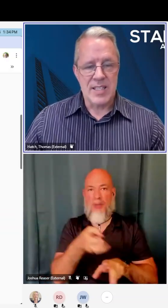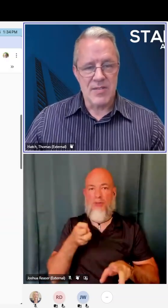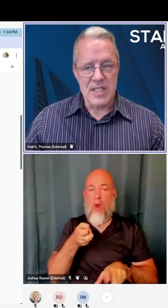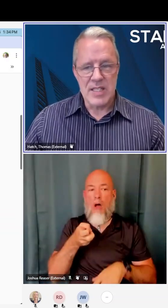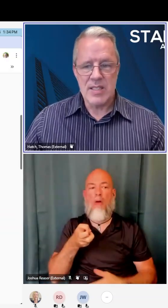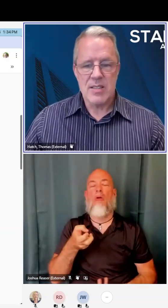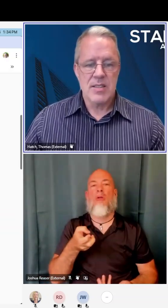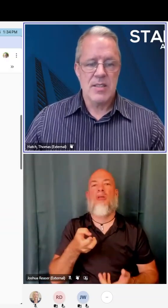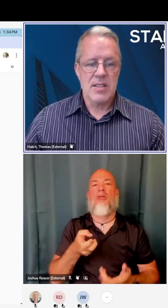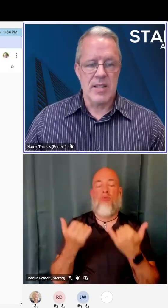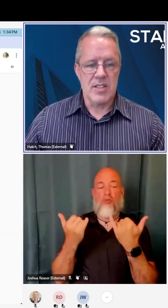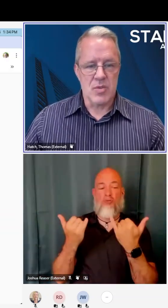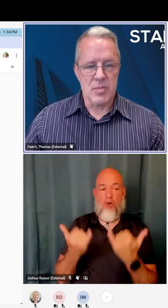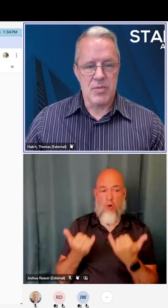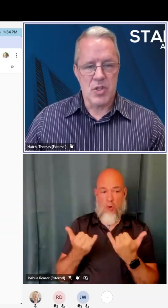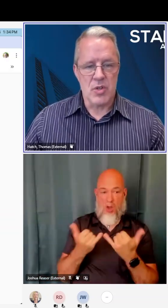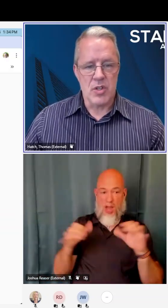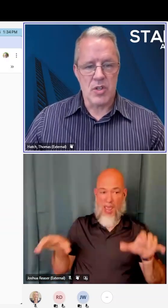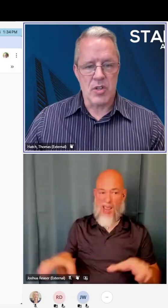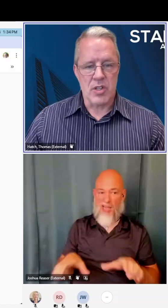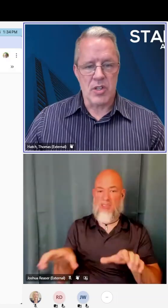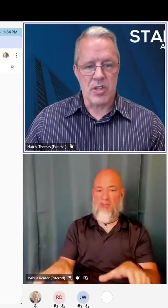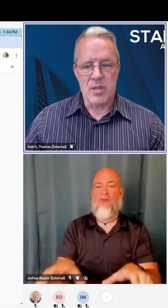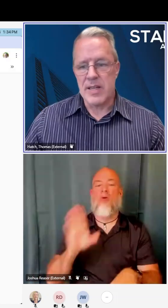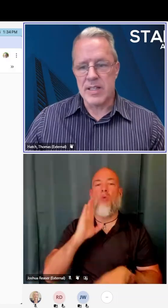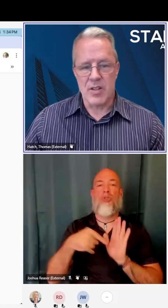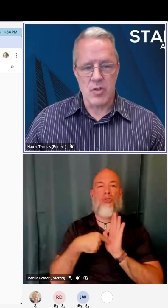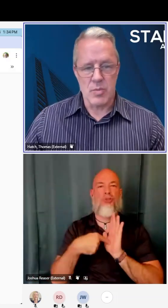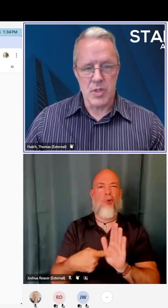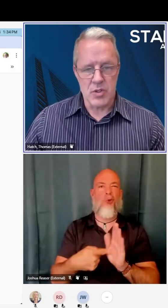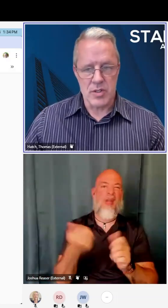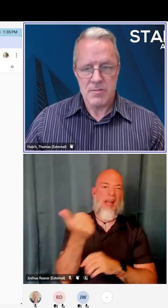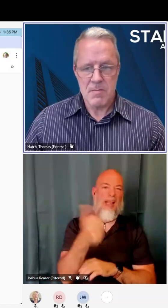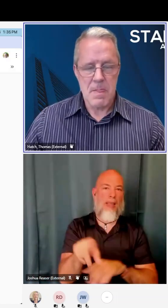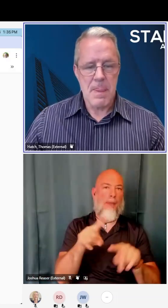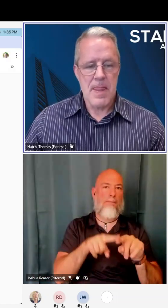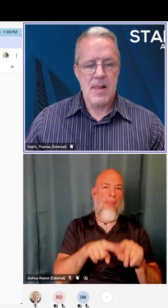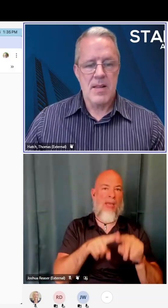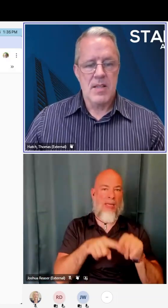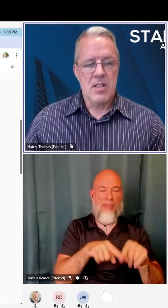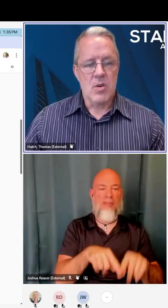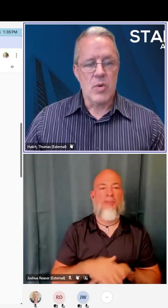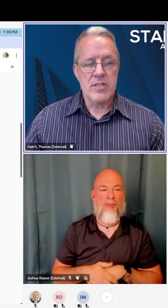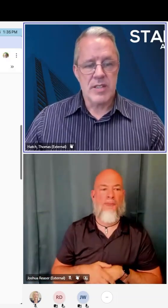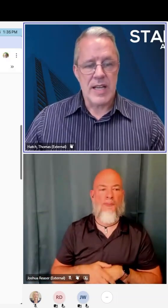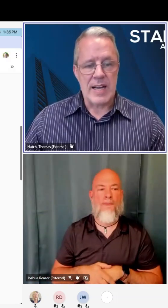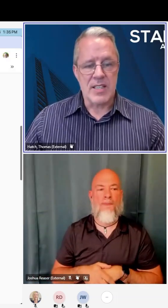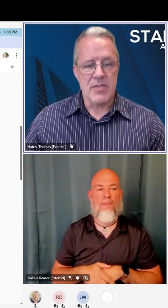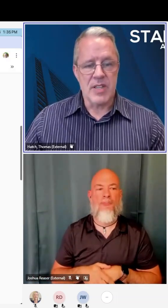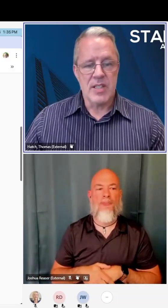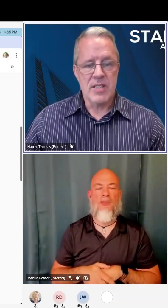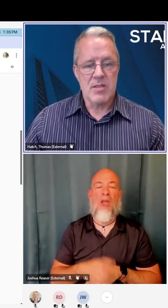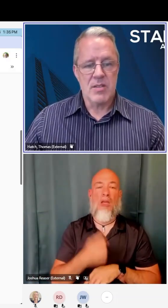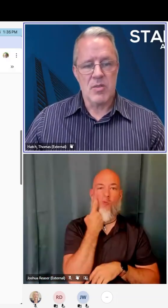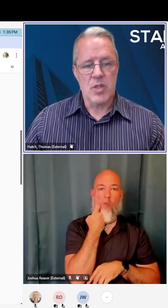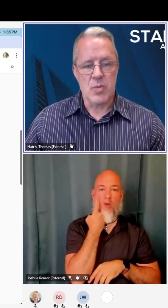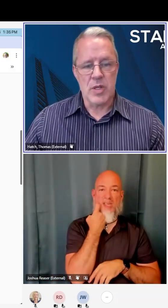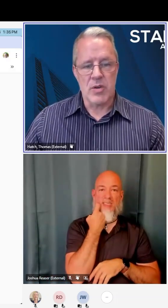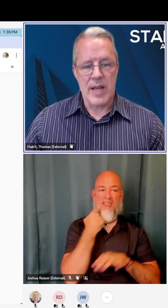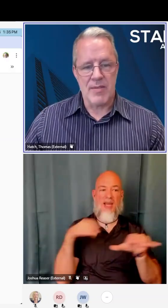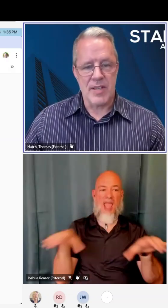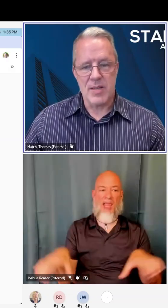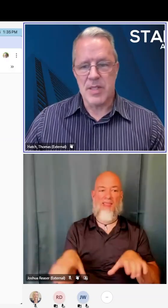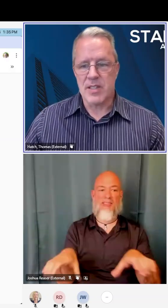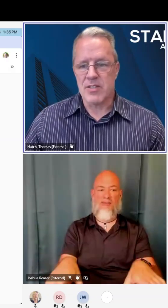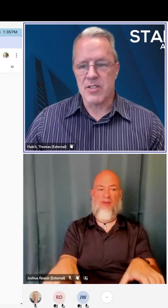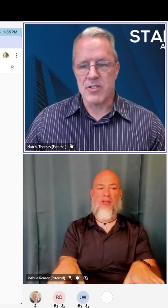current activity, and this would show you your current pending contribution, recent activity, which we